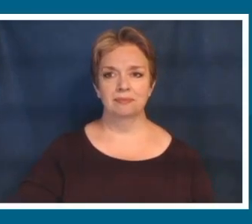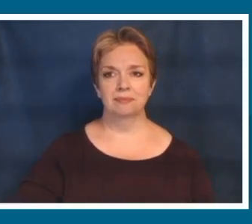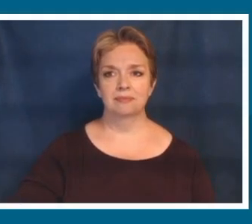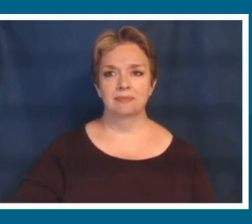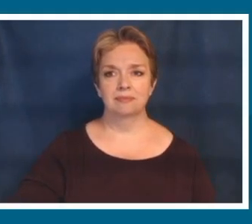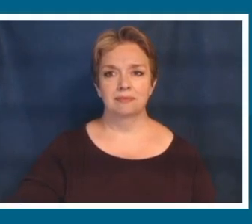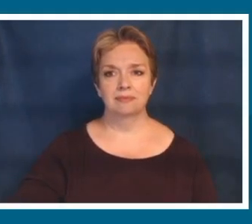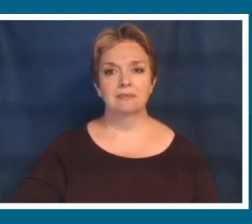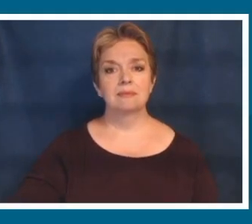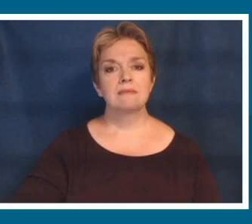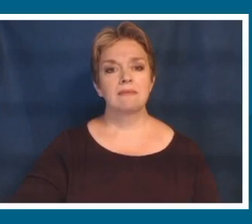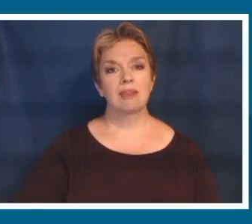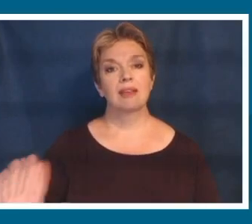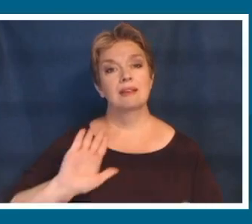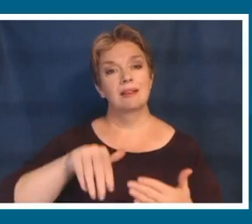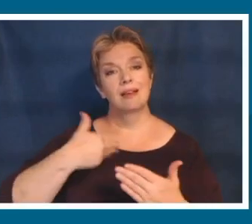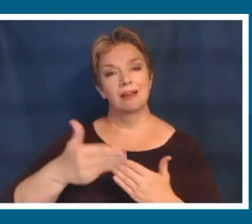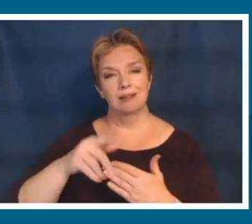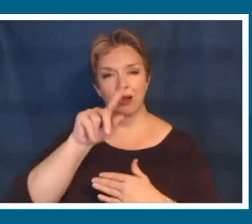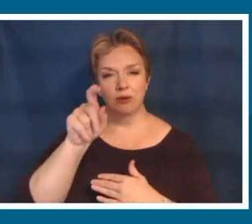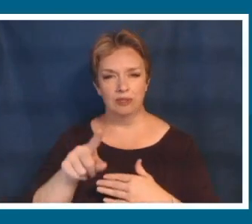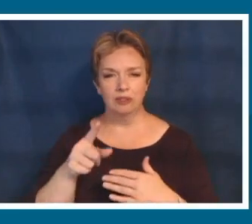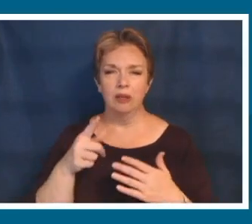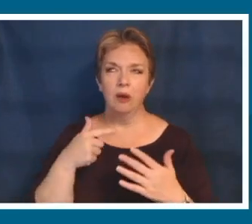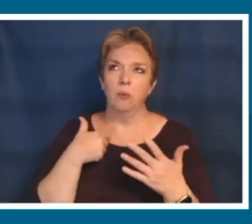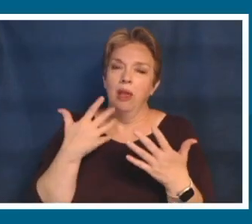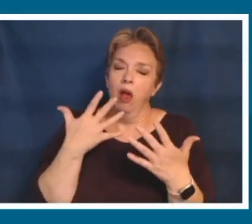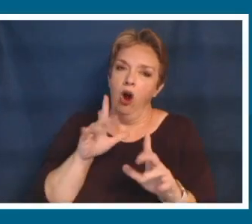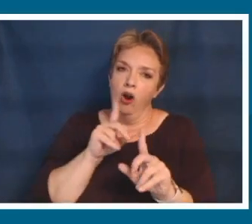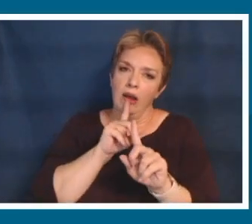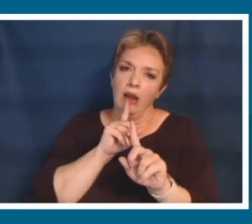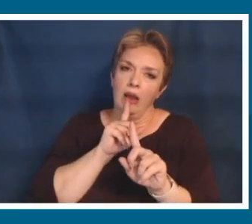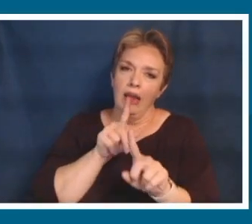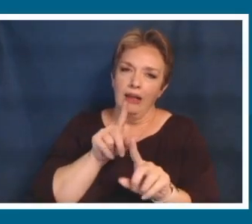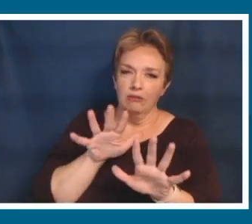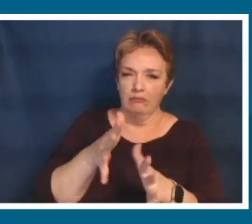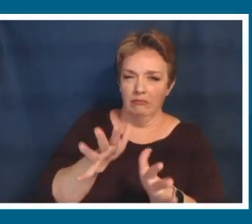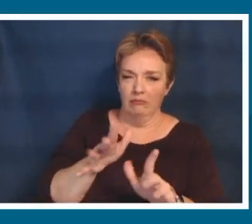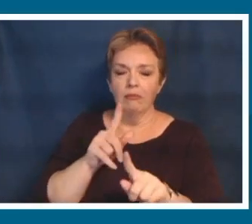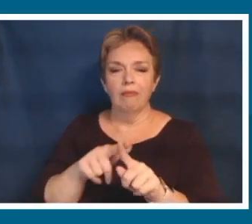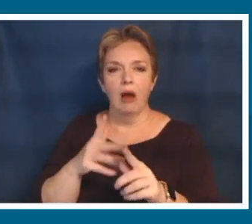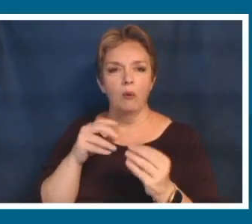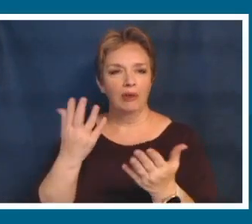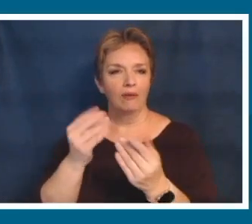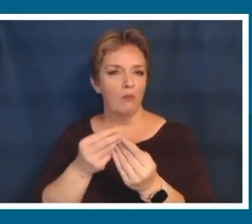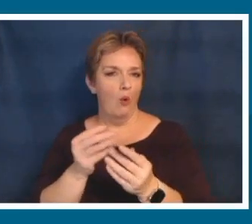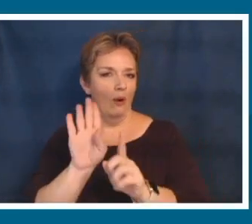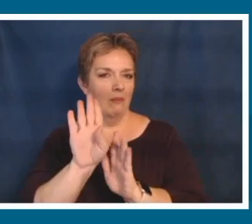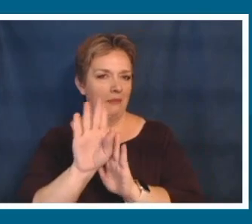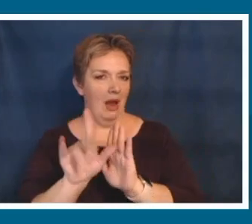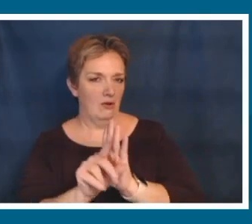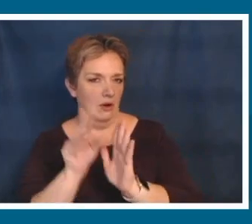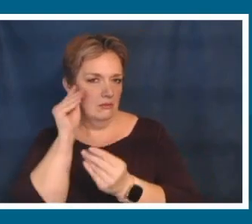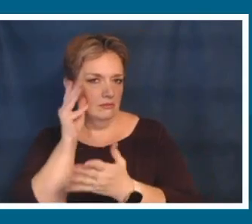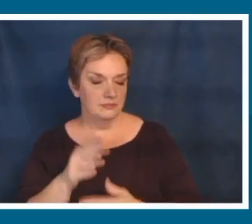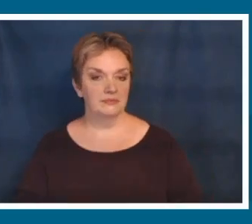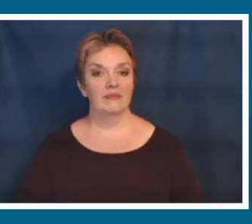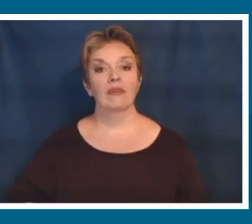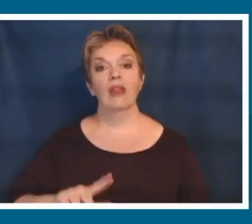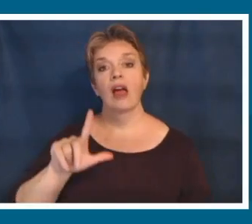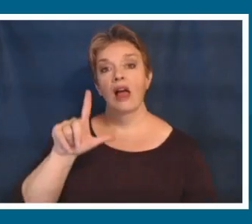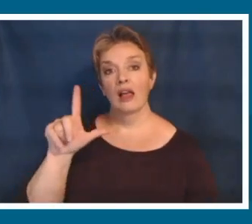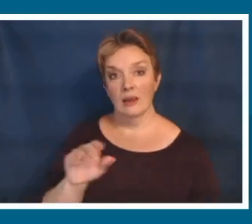to it. And that is that the Library of Congress and the Smithsonian and other cultural